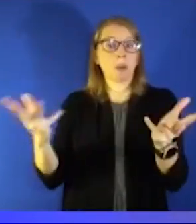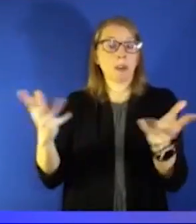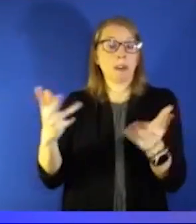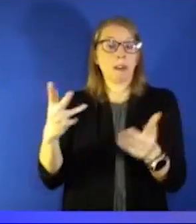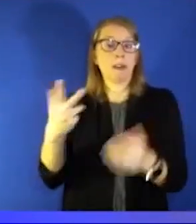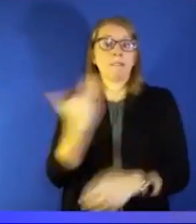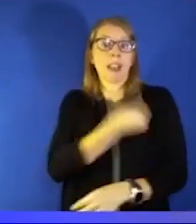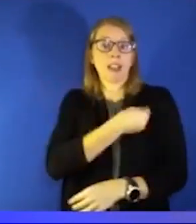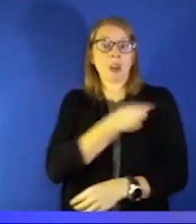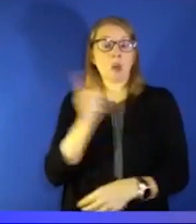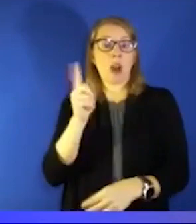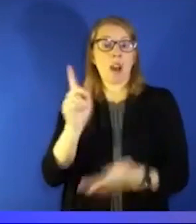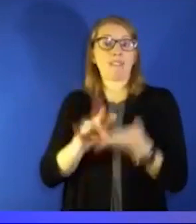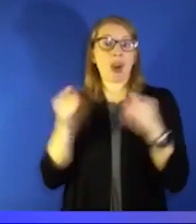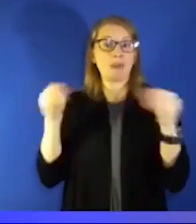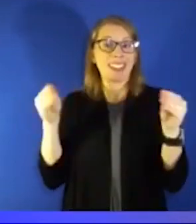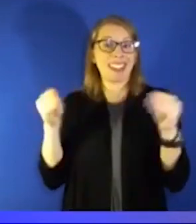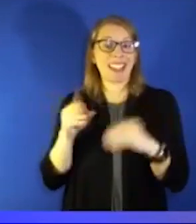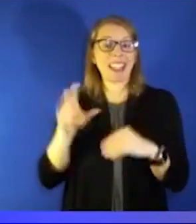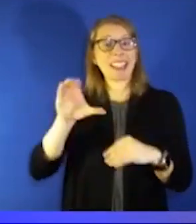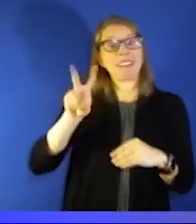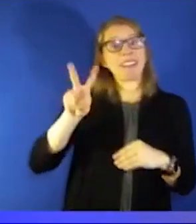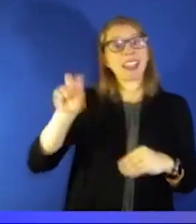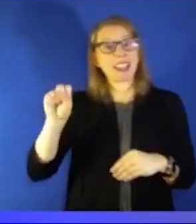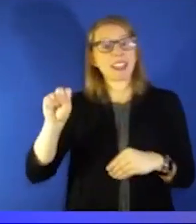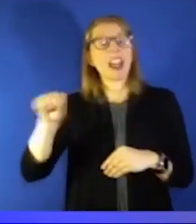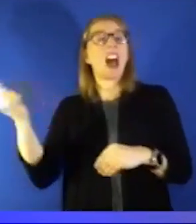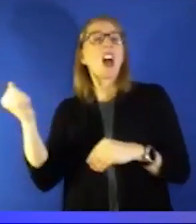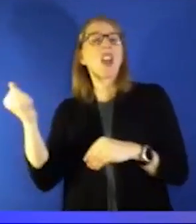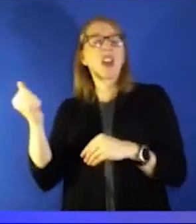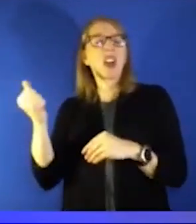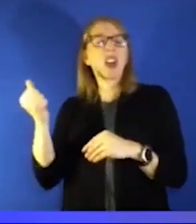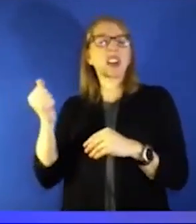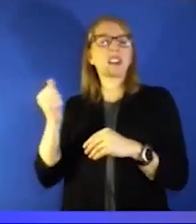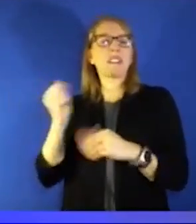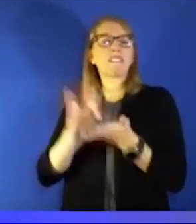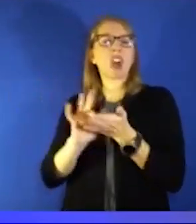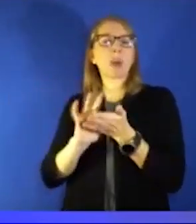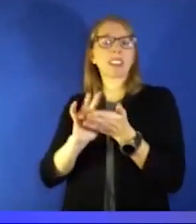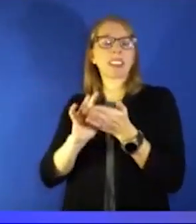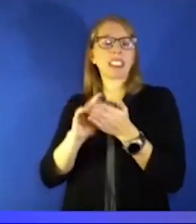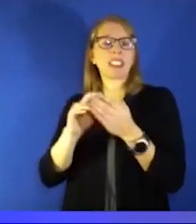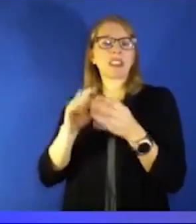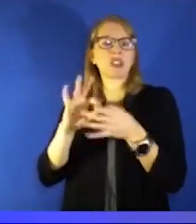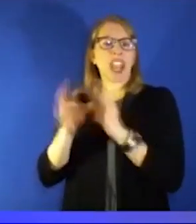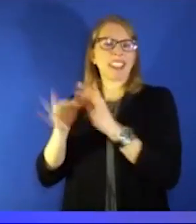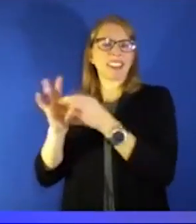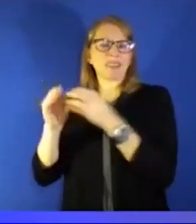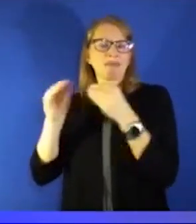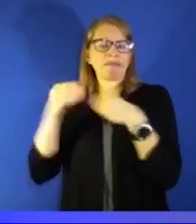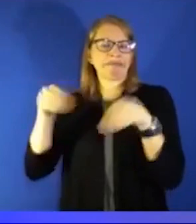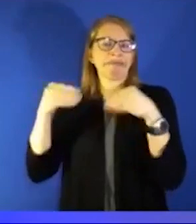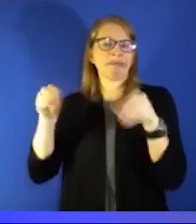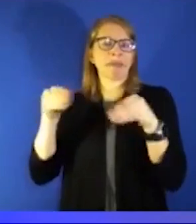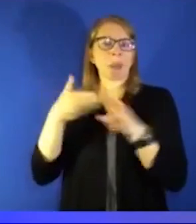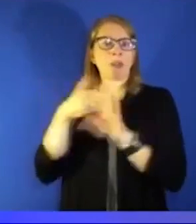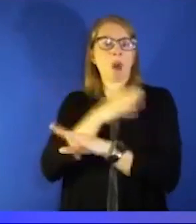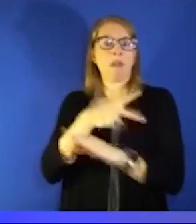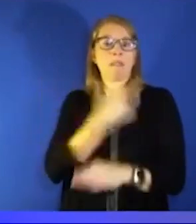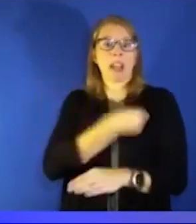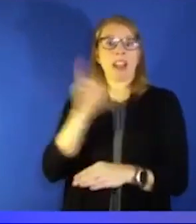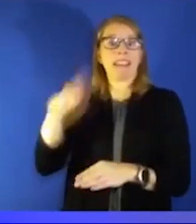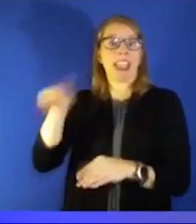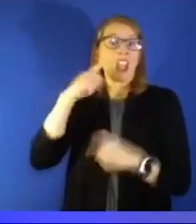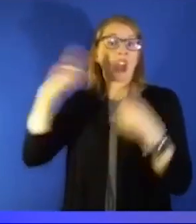And CVS and a lot of other pharmaceutical chains nationwide, before we ever had a vaccine, agreed to be part of this system. So,